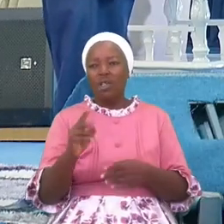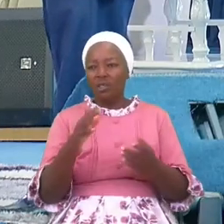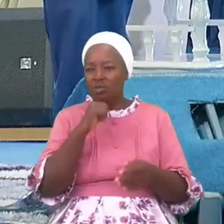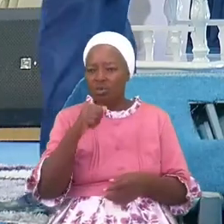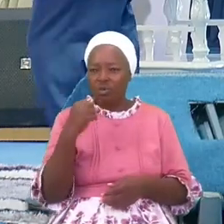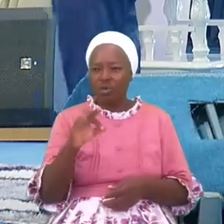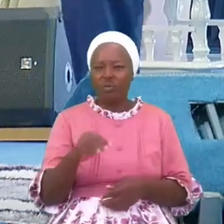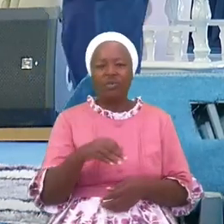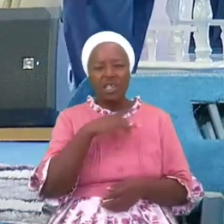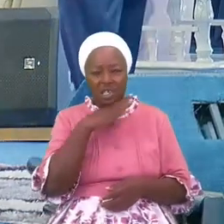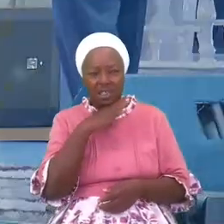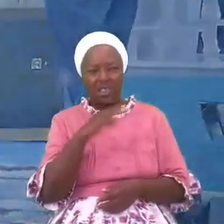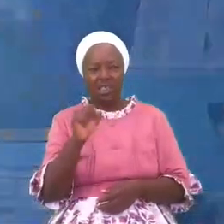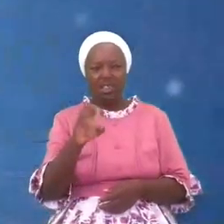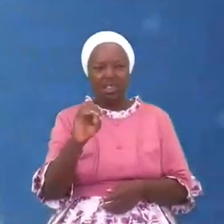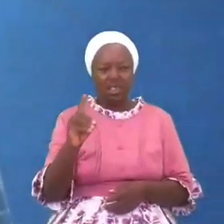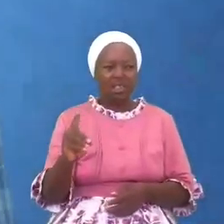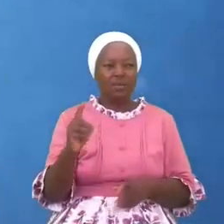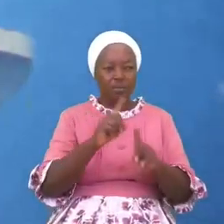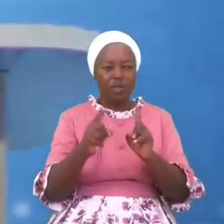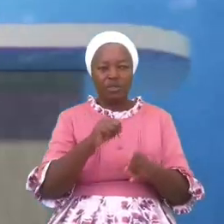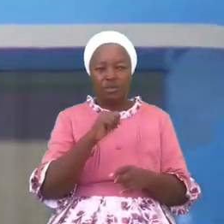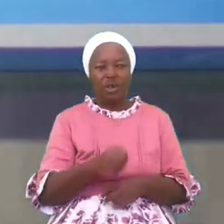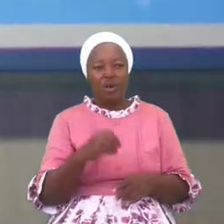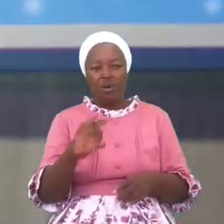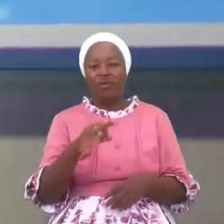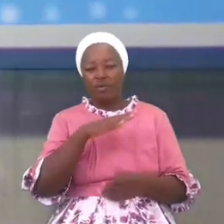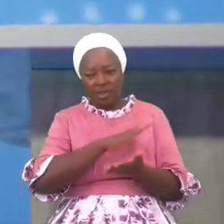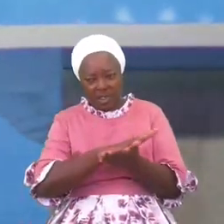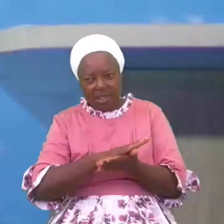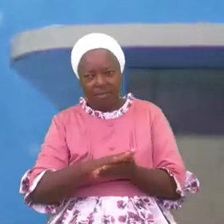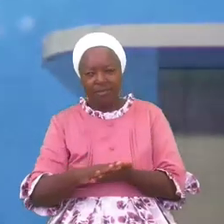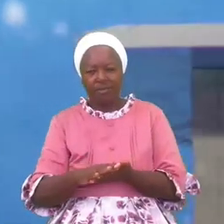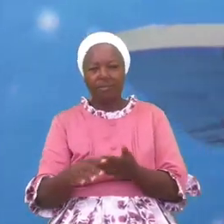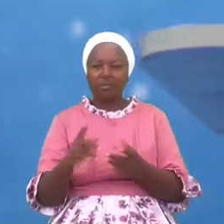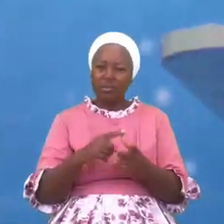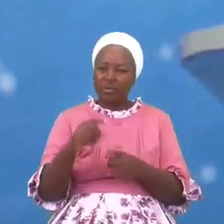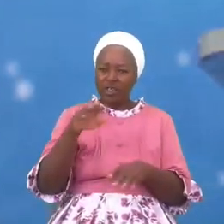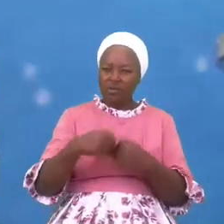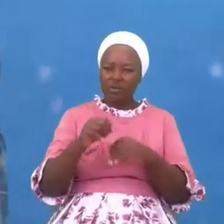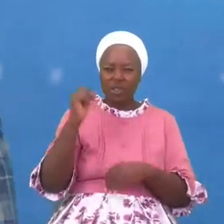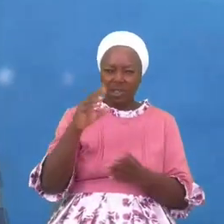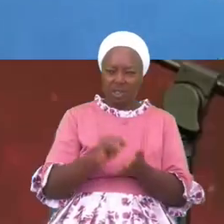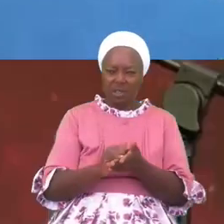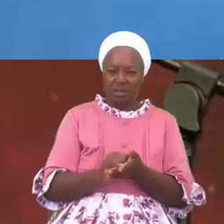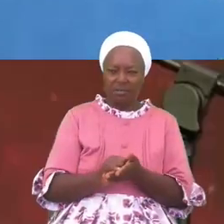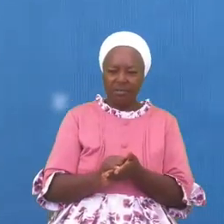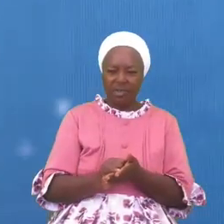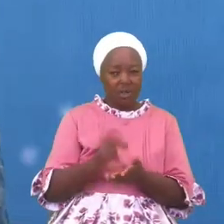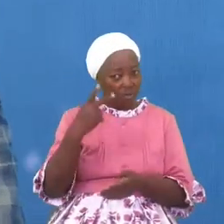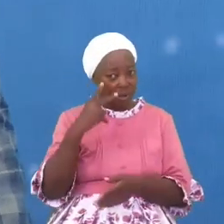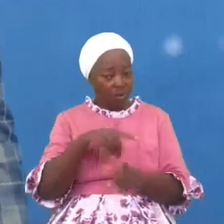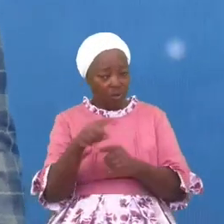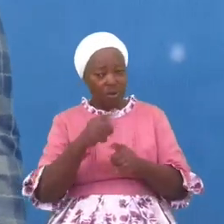you understand that one? You see, when you were born at first, if the seed from